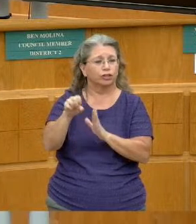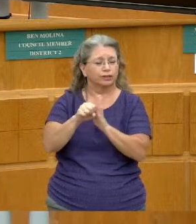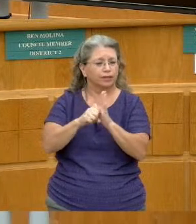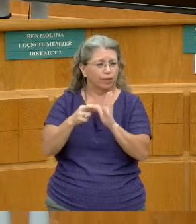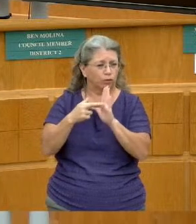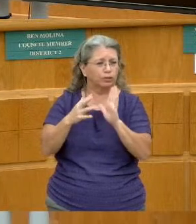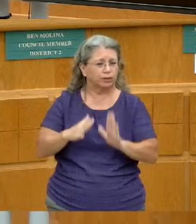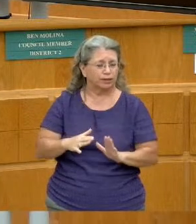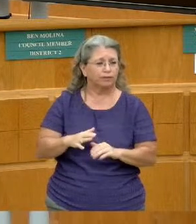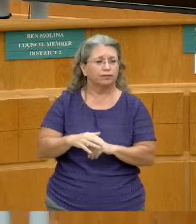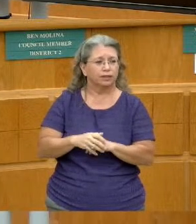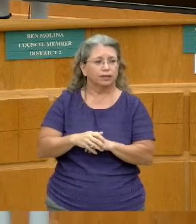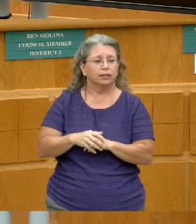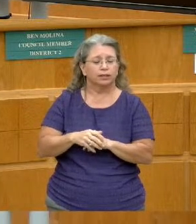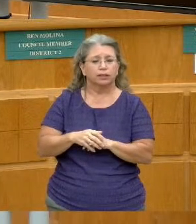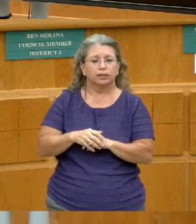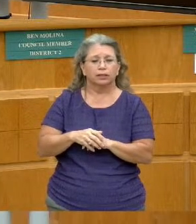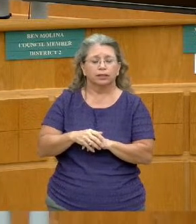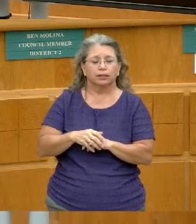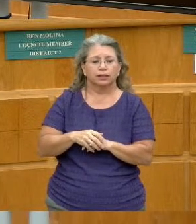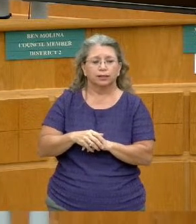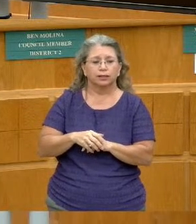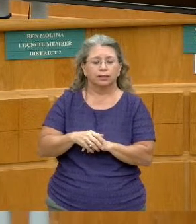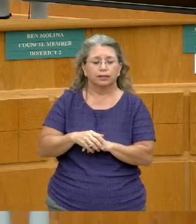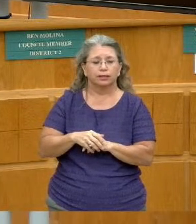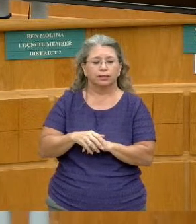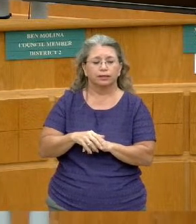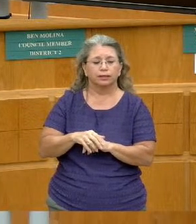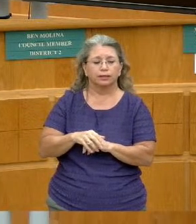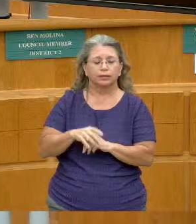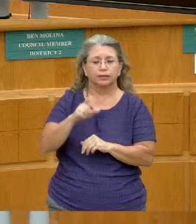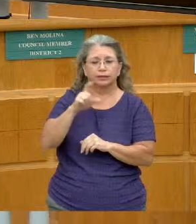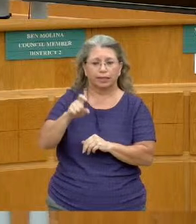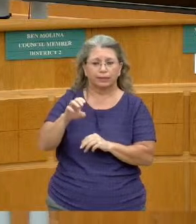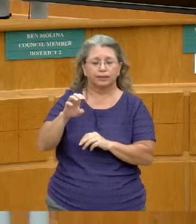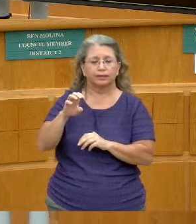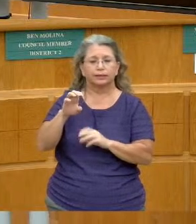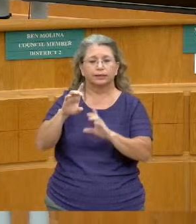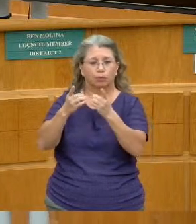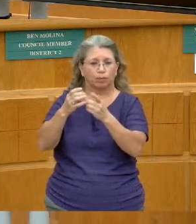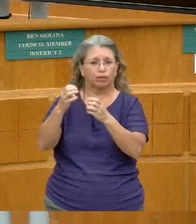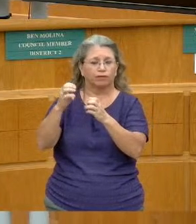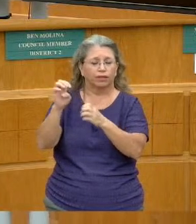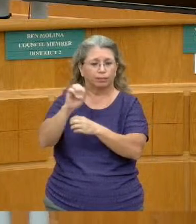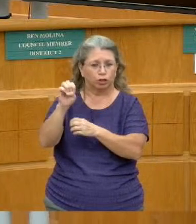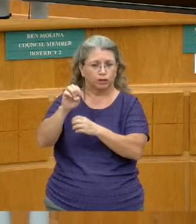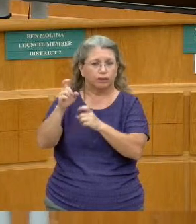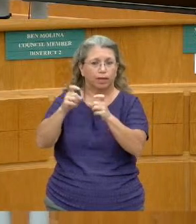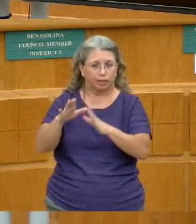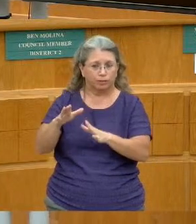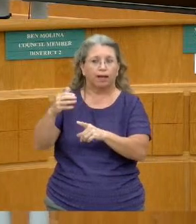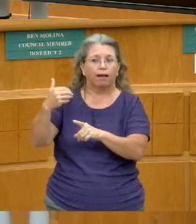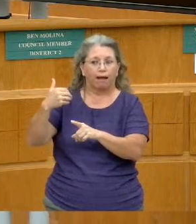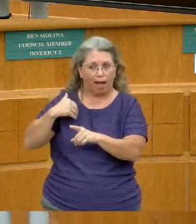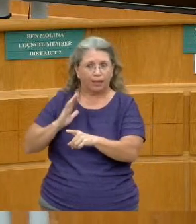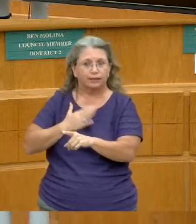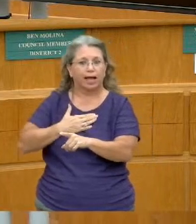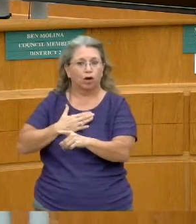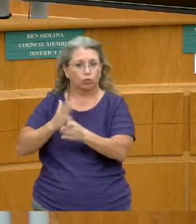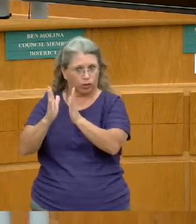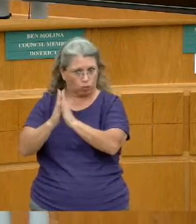Management Organization of Texas, so the Texas Emergency Management Department, and they have our request, and they said they're processing